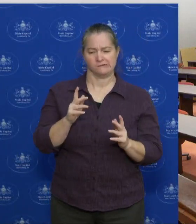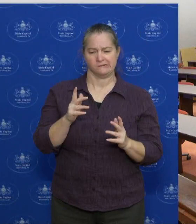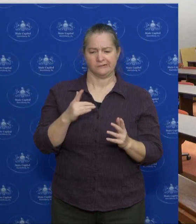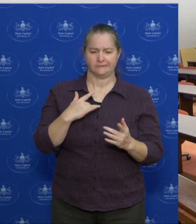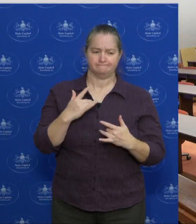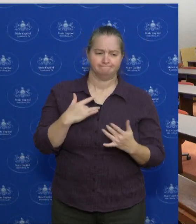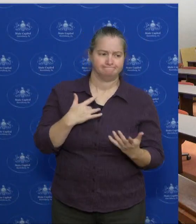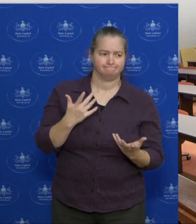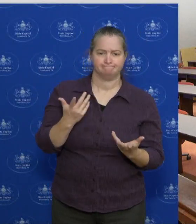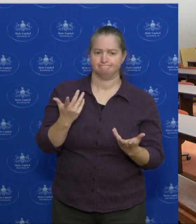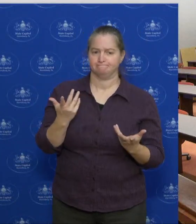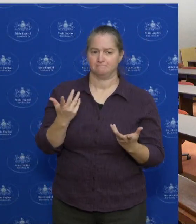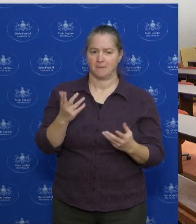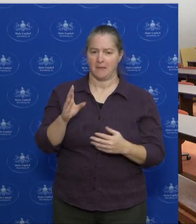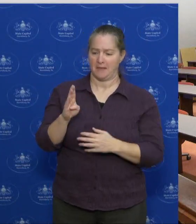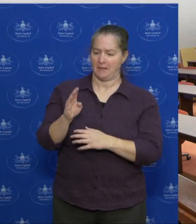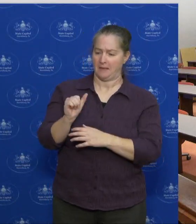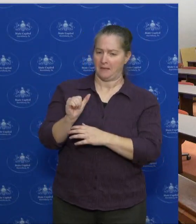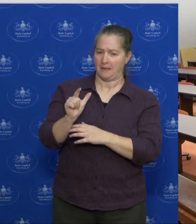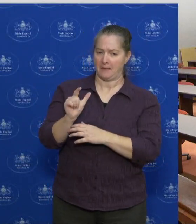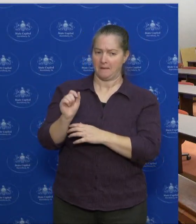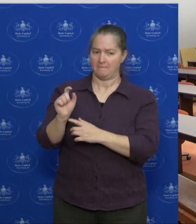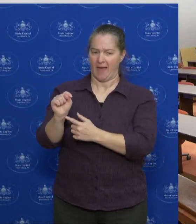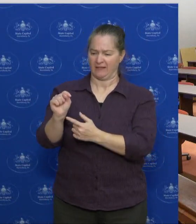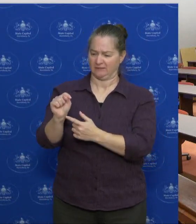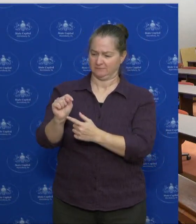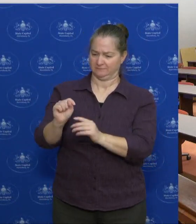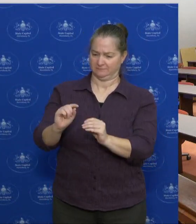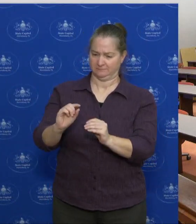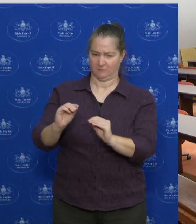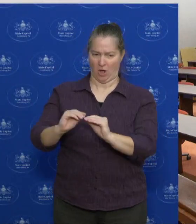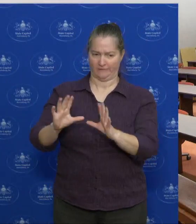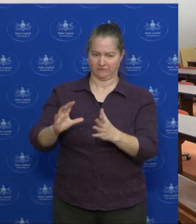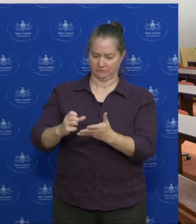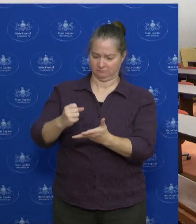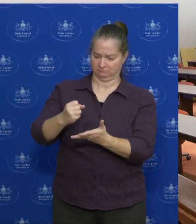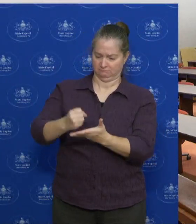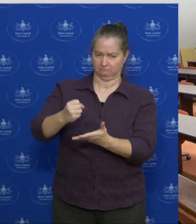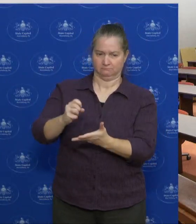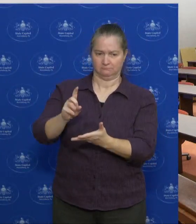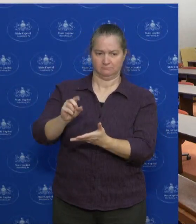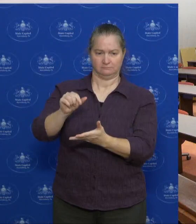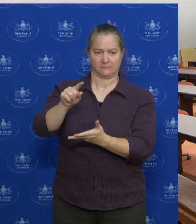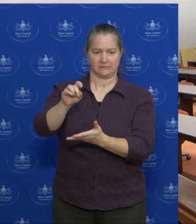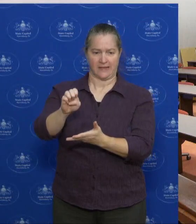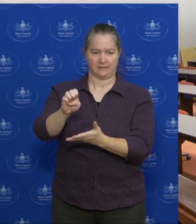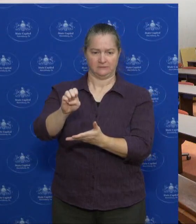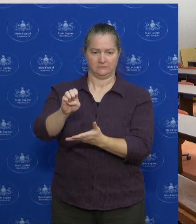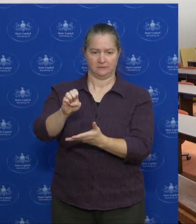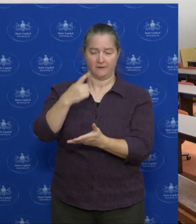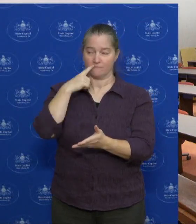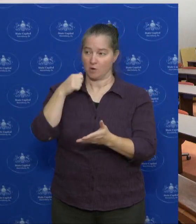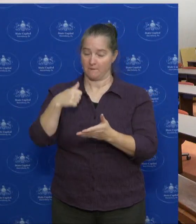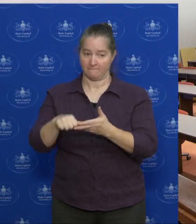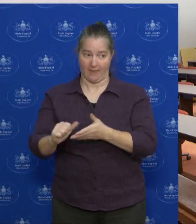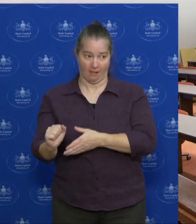ballots that I guess don't have necessarily a clean date, or the envelopes, I should say, for the mail-in ballots. Can you go over